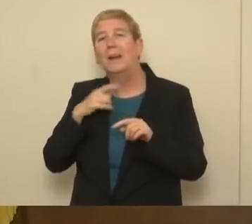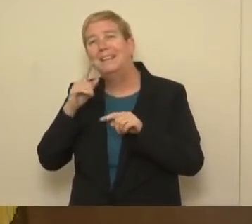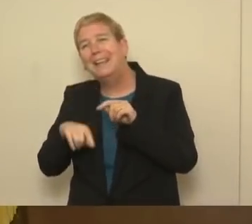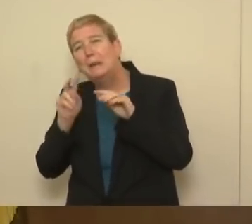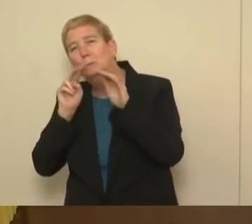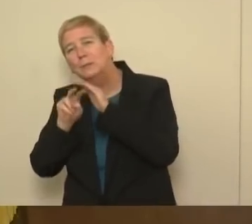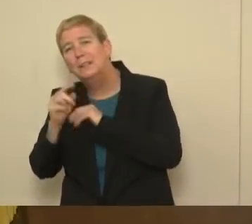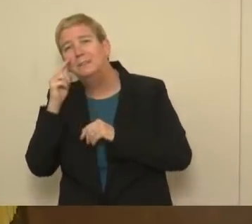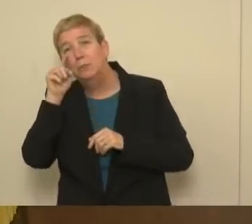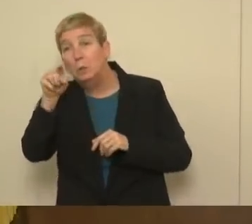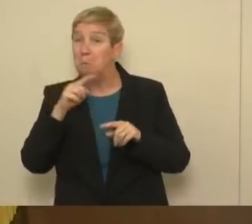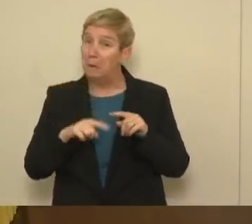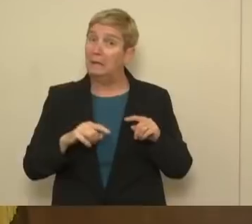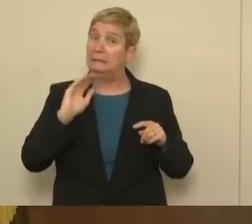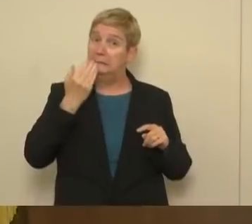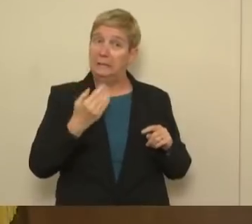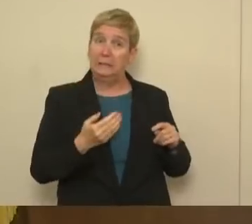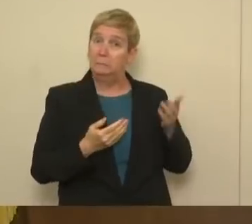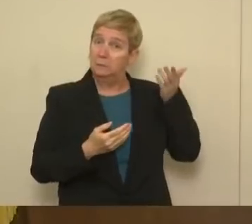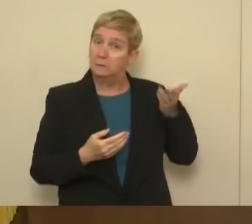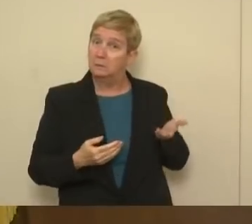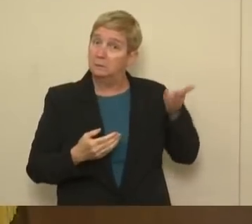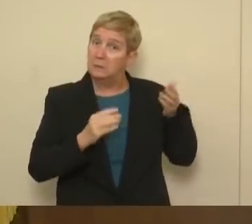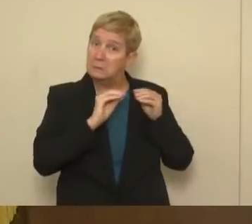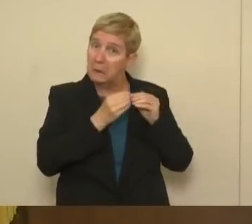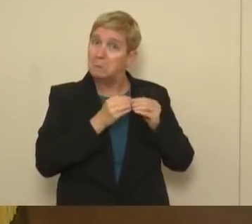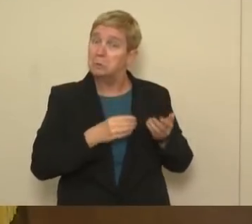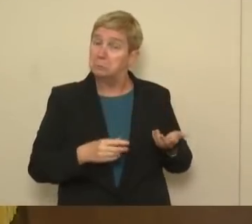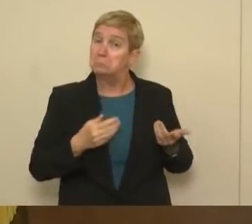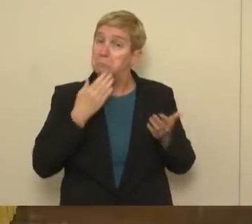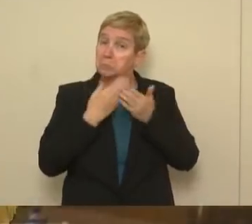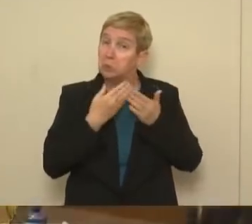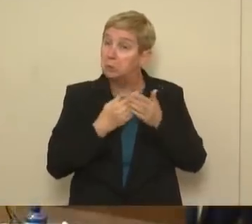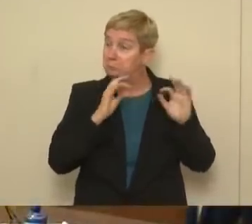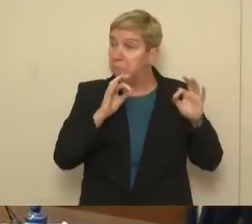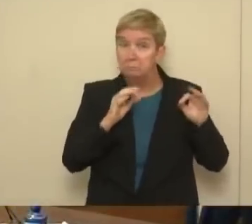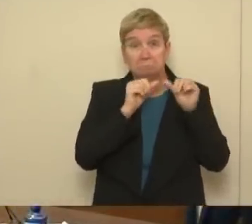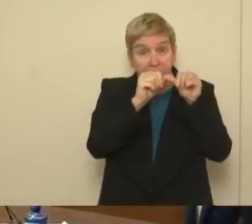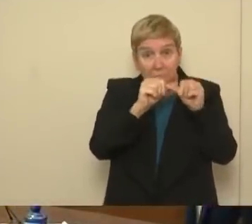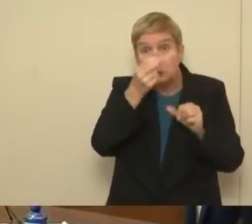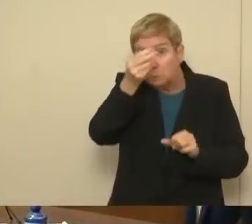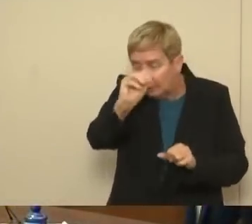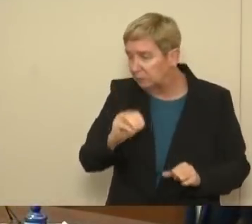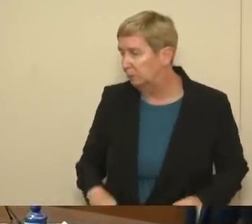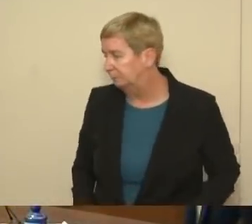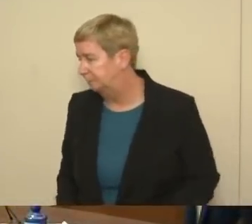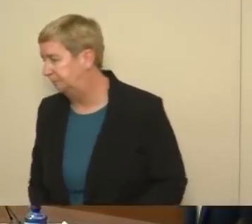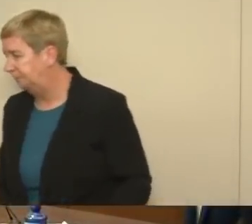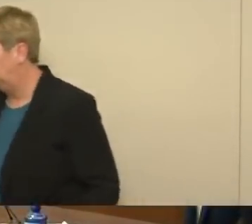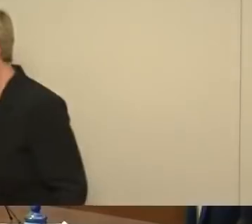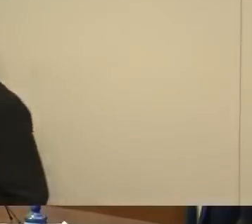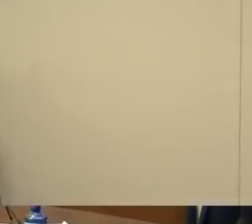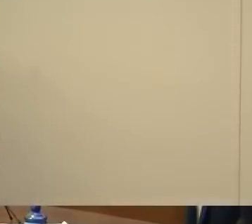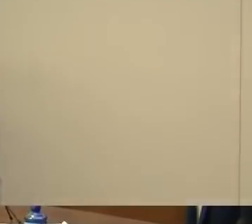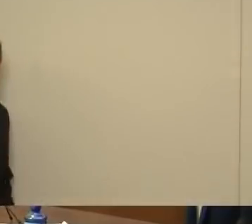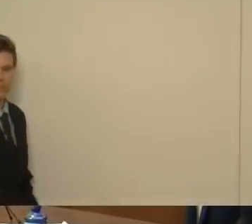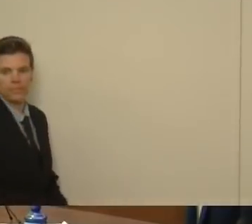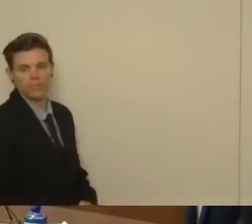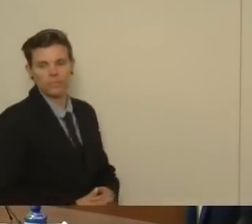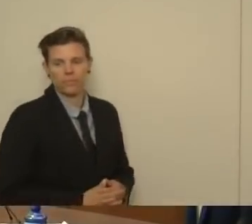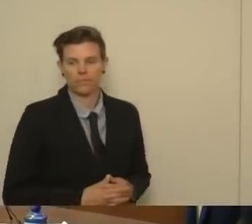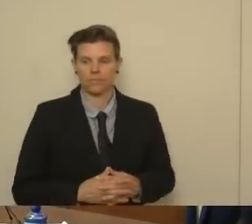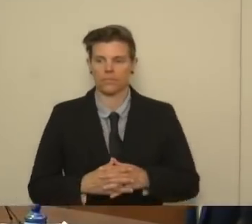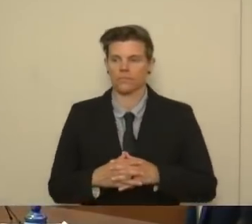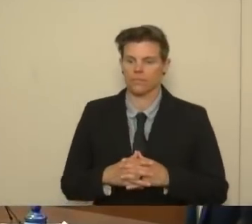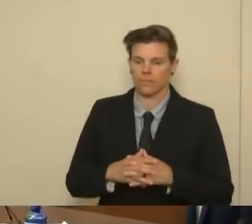Jens, it's feeling right out there. Keep it up, New Mexico. Thank you, Governor. Next, I'll go to Algernon DeMassa with the